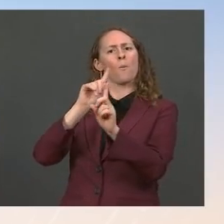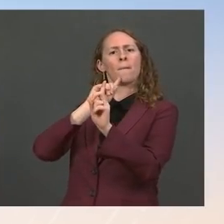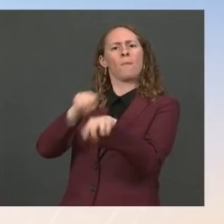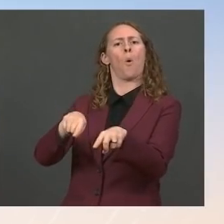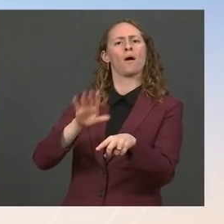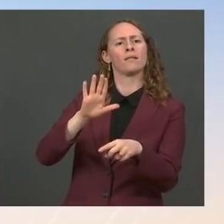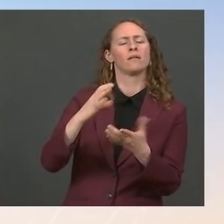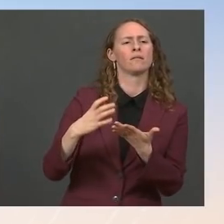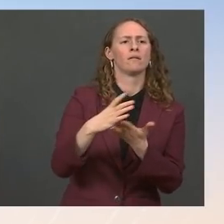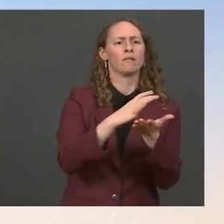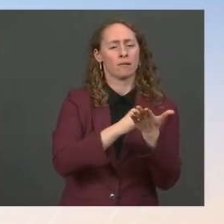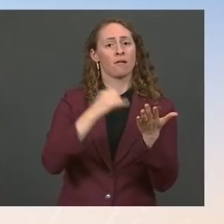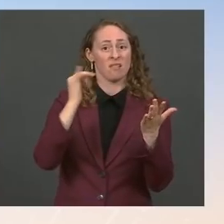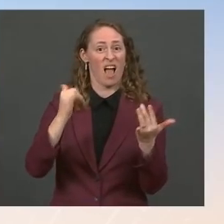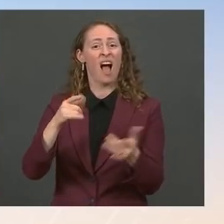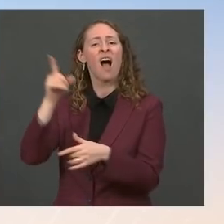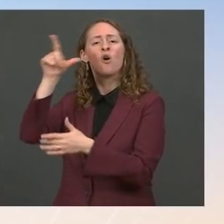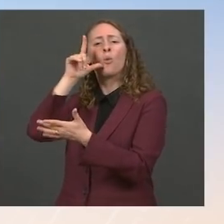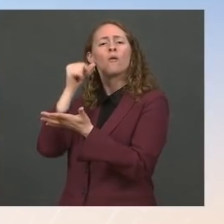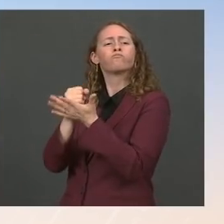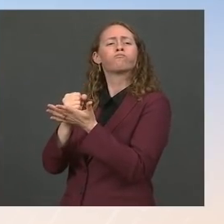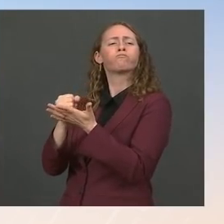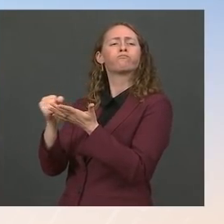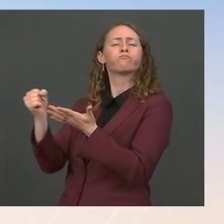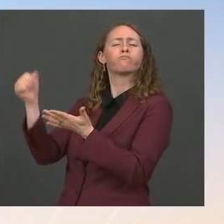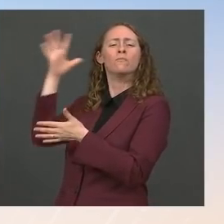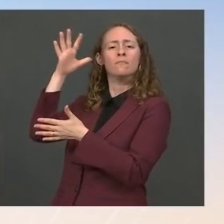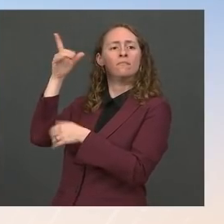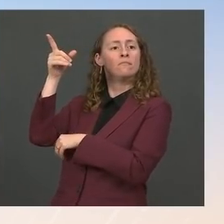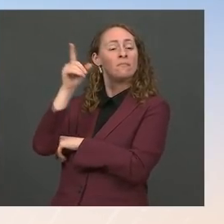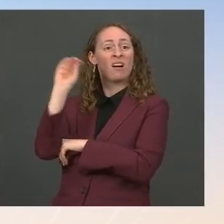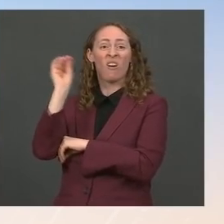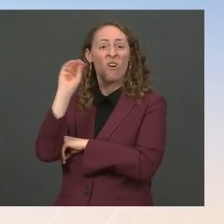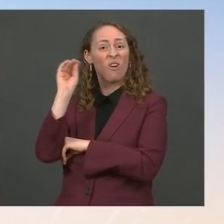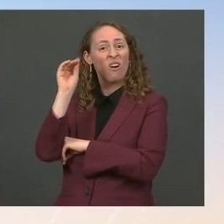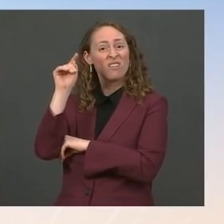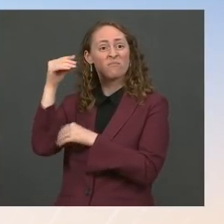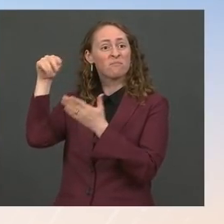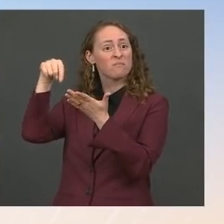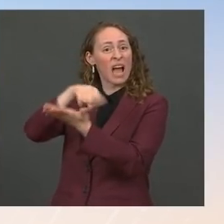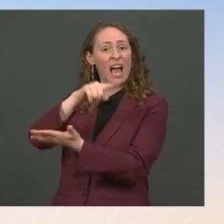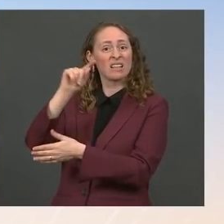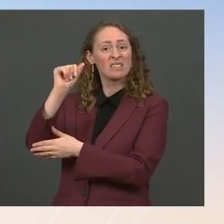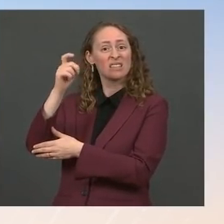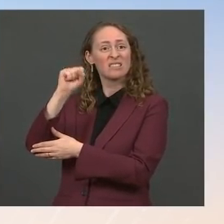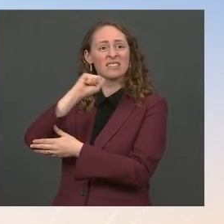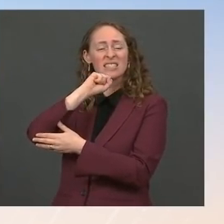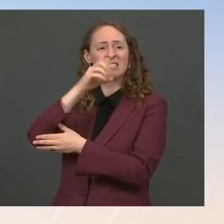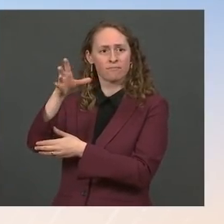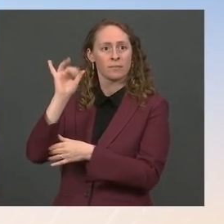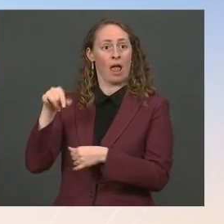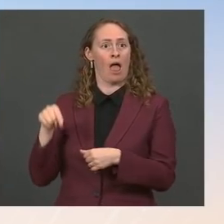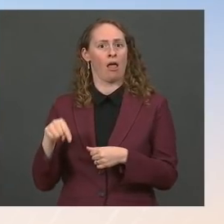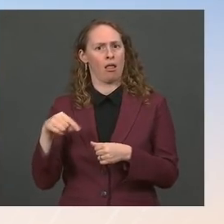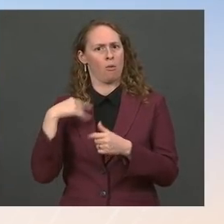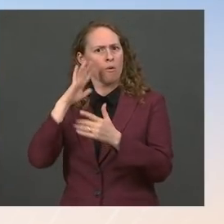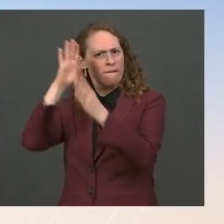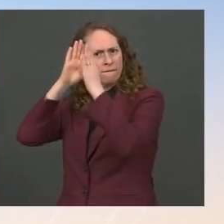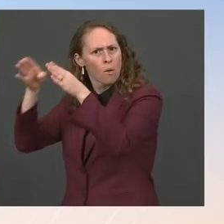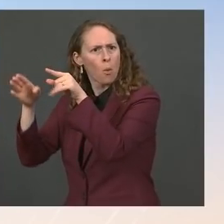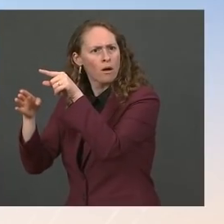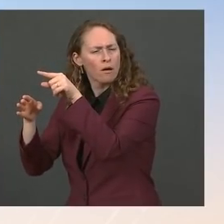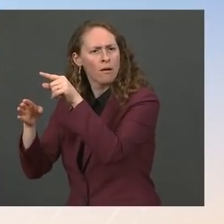net worth individuals who are not paying the taxes they owe, and that's what this policy would propose to address. But in the statement that you